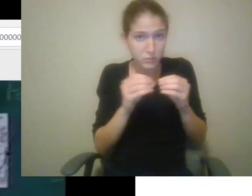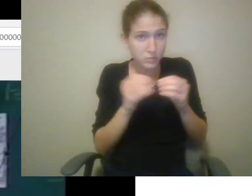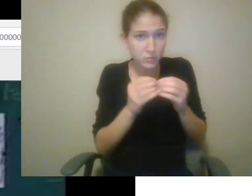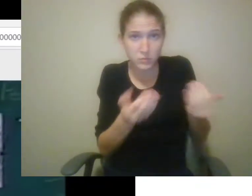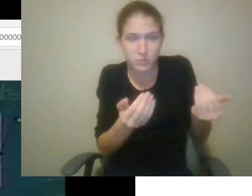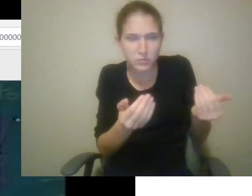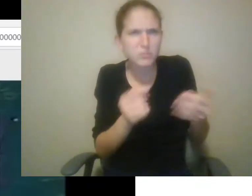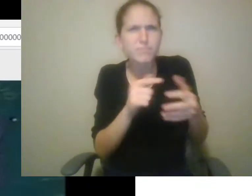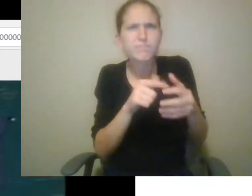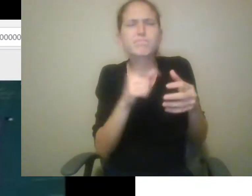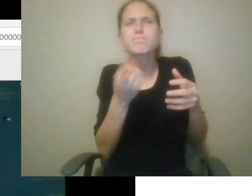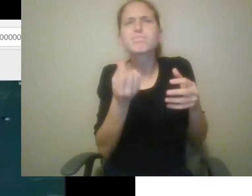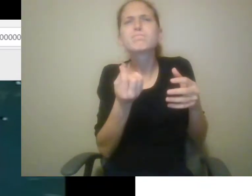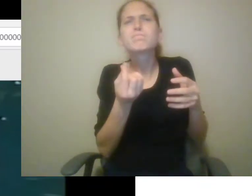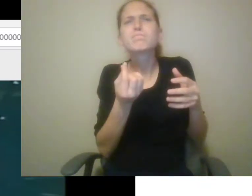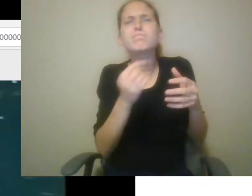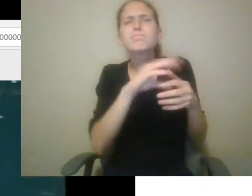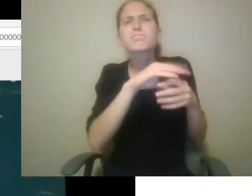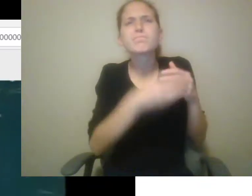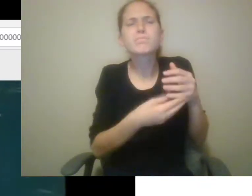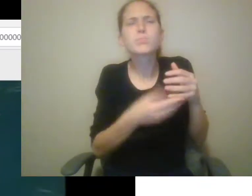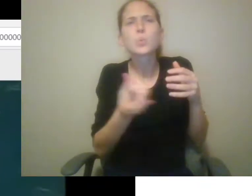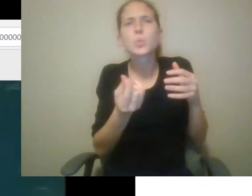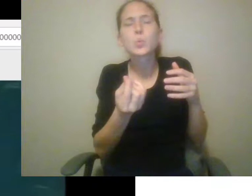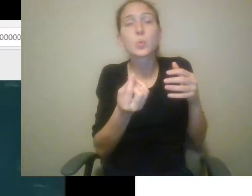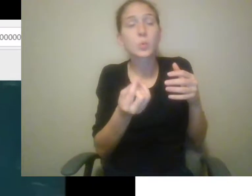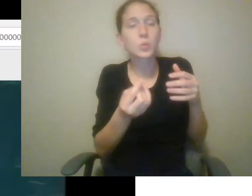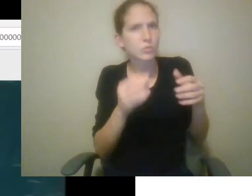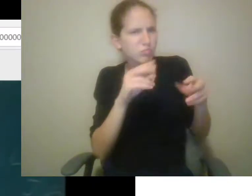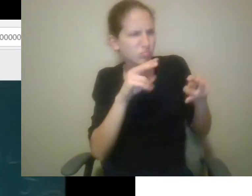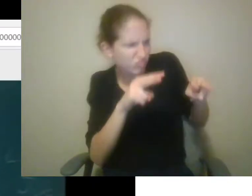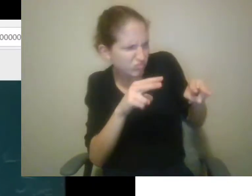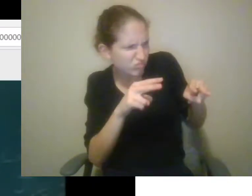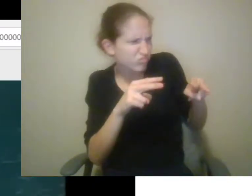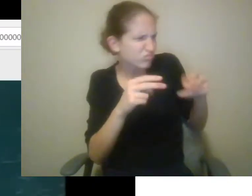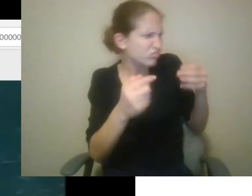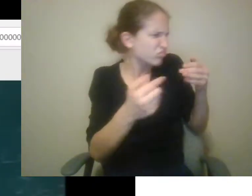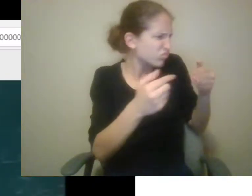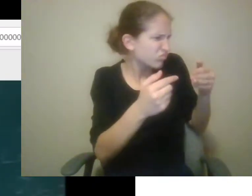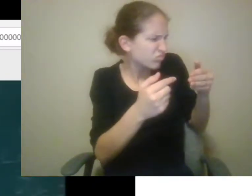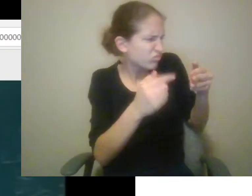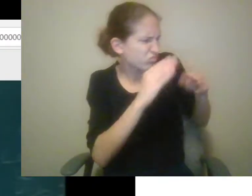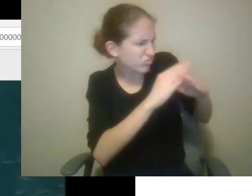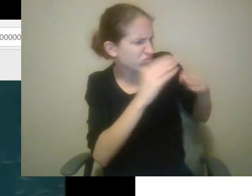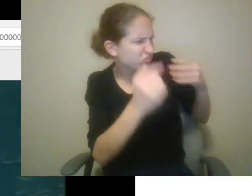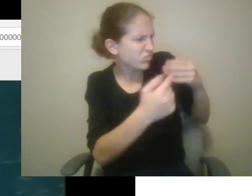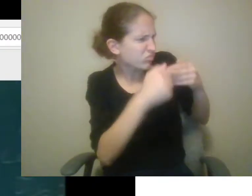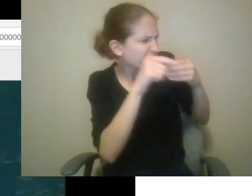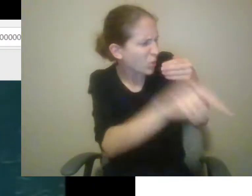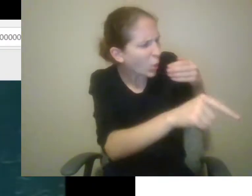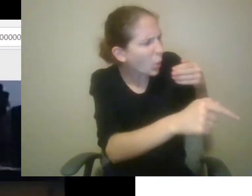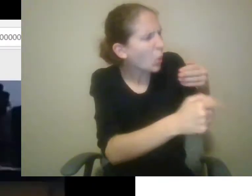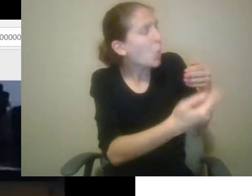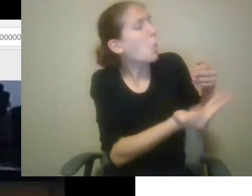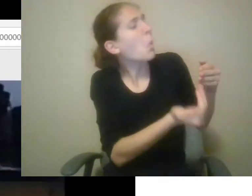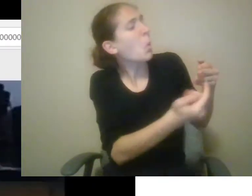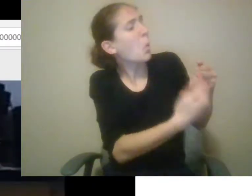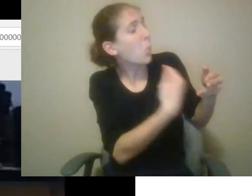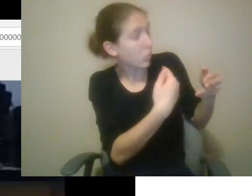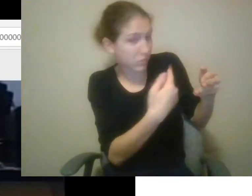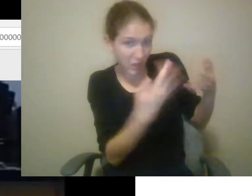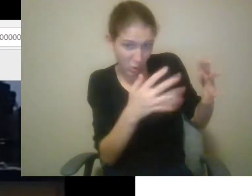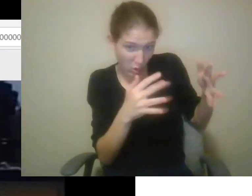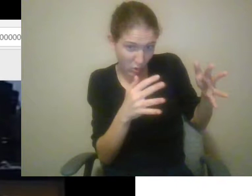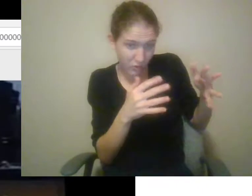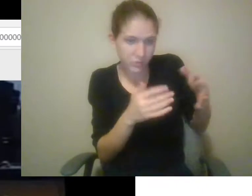its job? All it does is control what goes in and out of the cell? That? Well, I have a question. Okay. Okay. See, I was